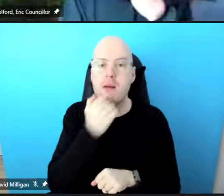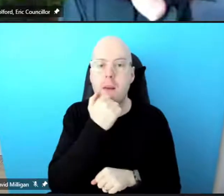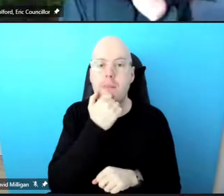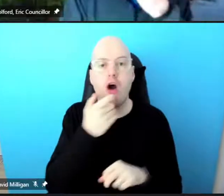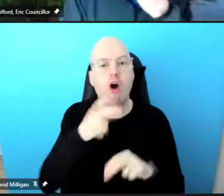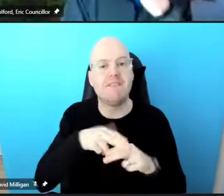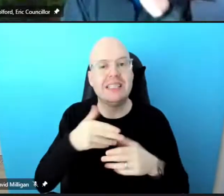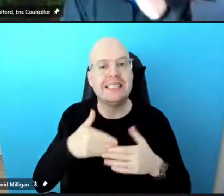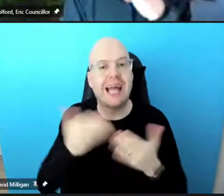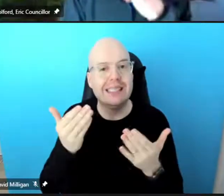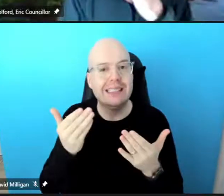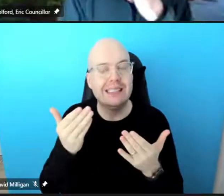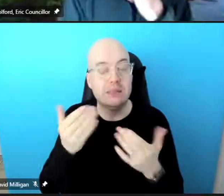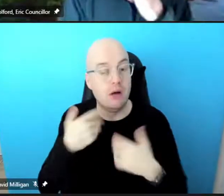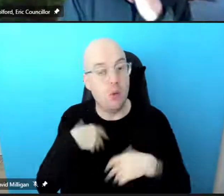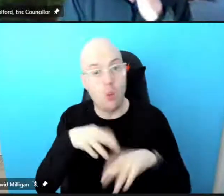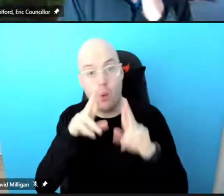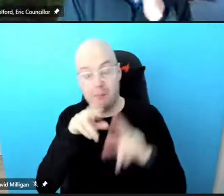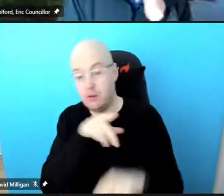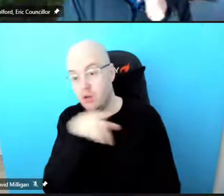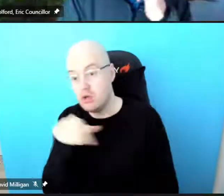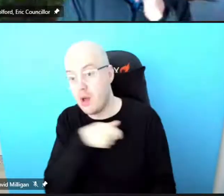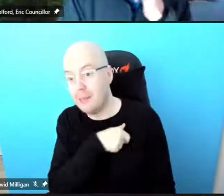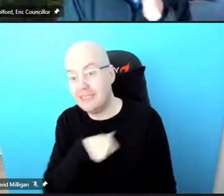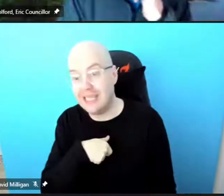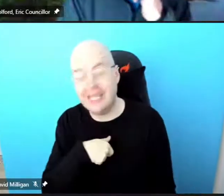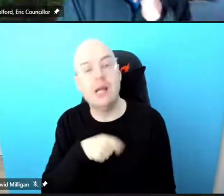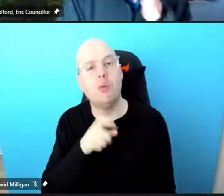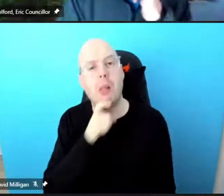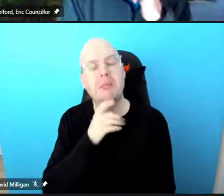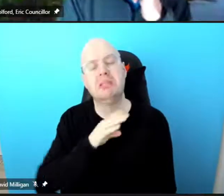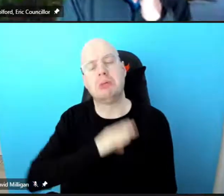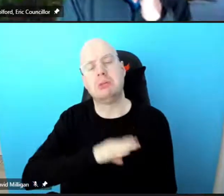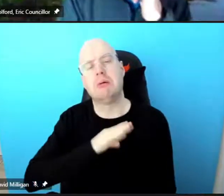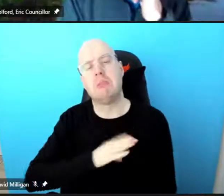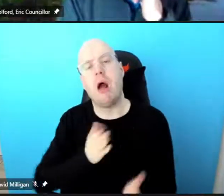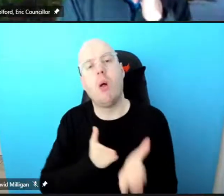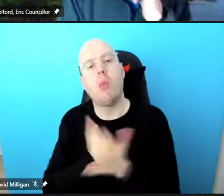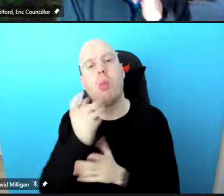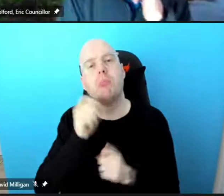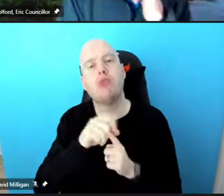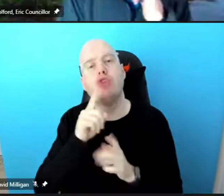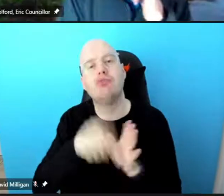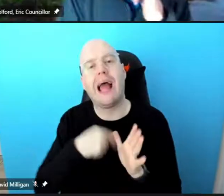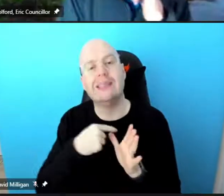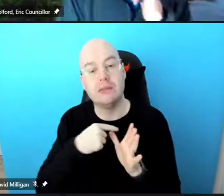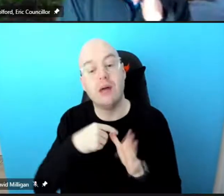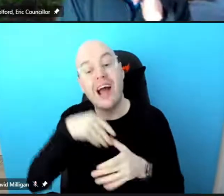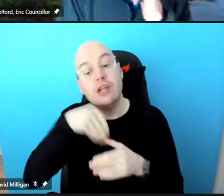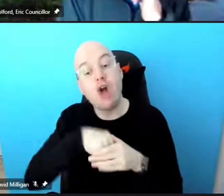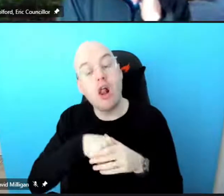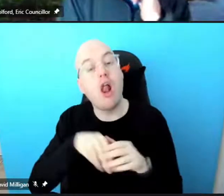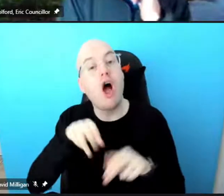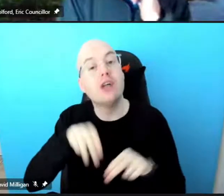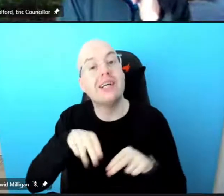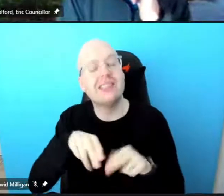committee assurance as we go through this project as to the value of internal audit's role in all of this.